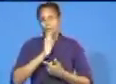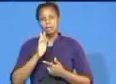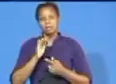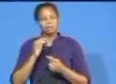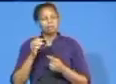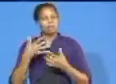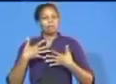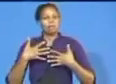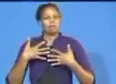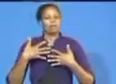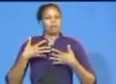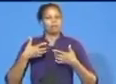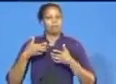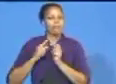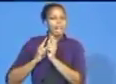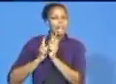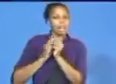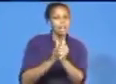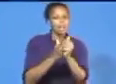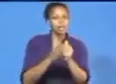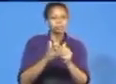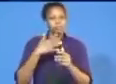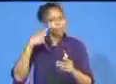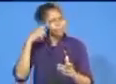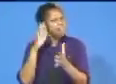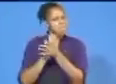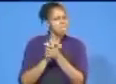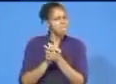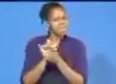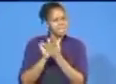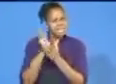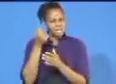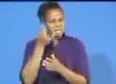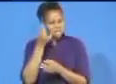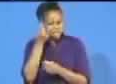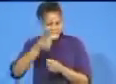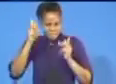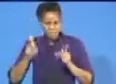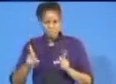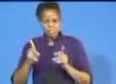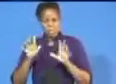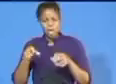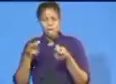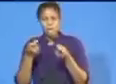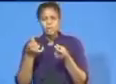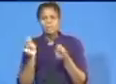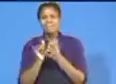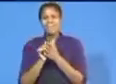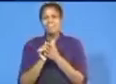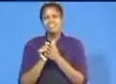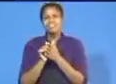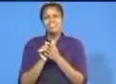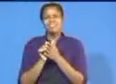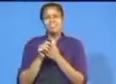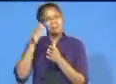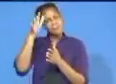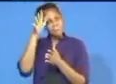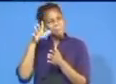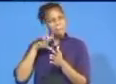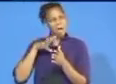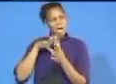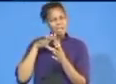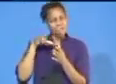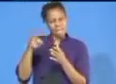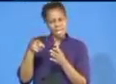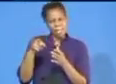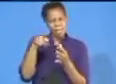this conviction that if anybody can do it, then this man with such a connection with God, he can do it. That's